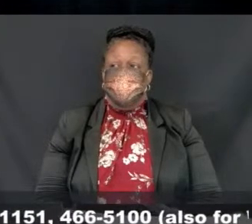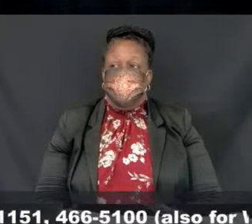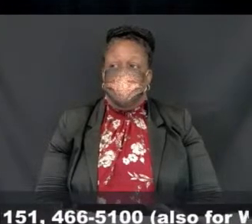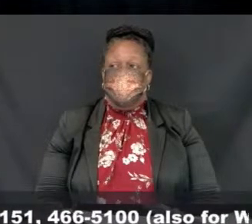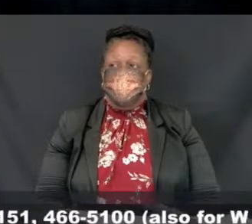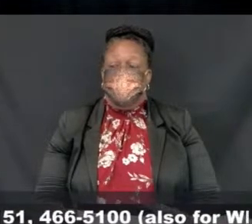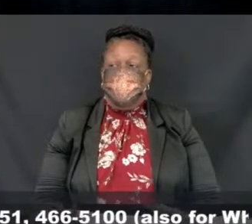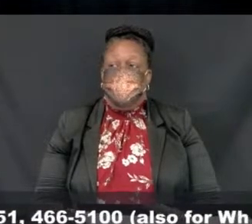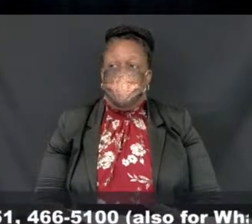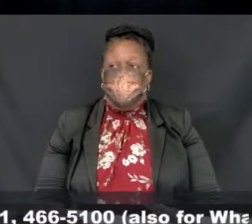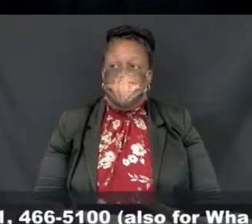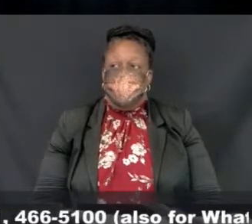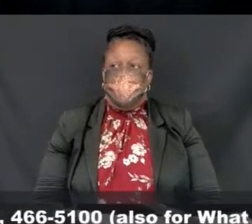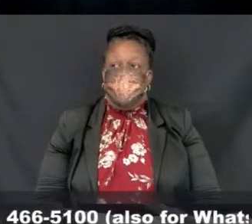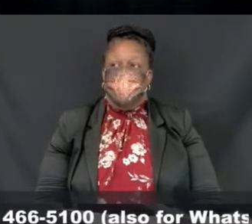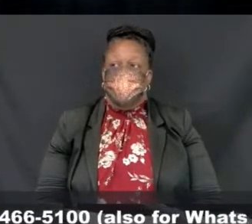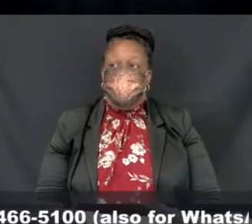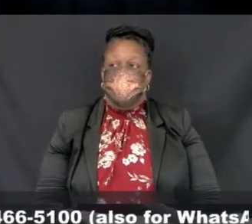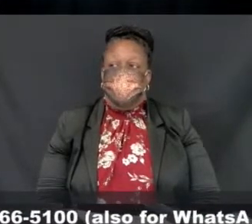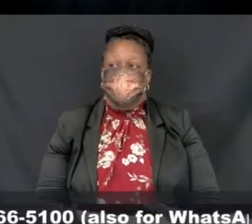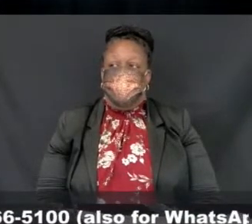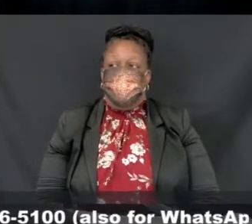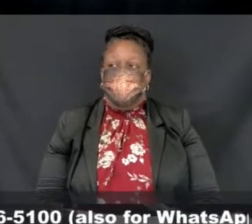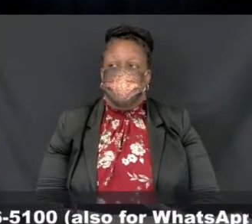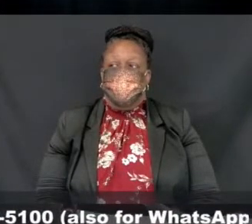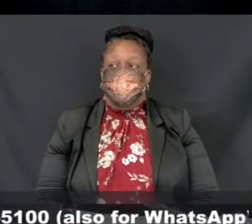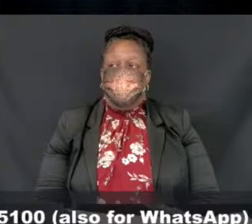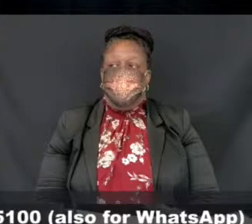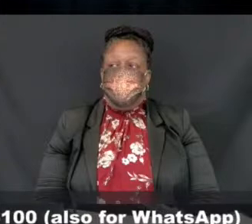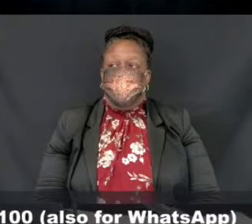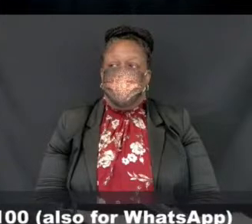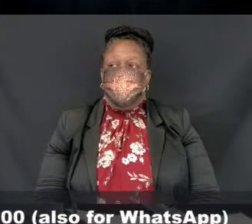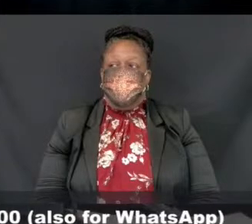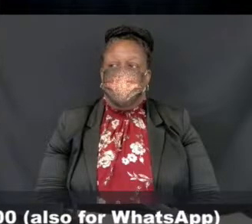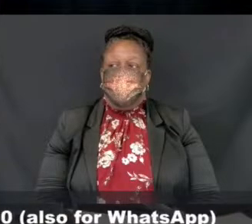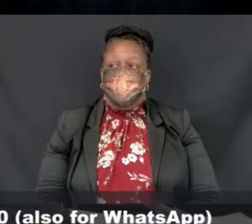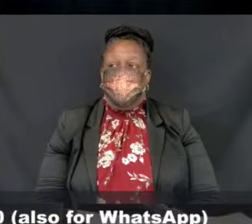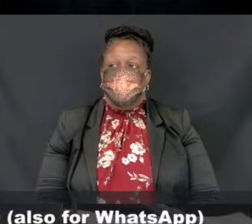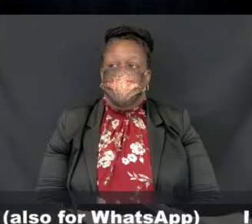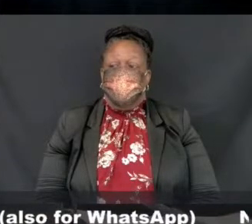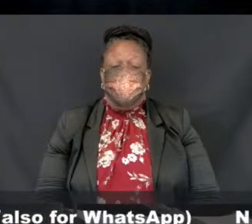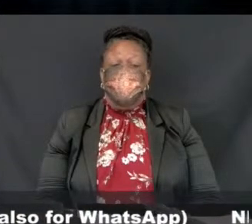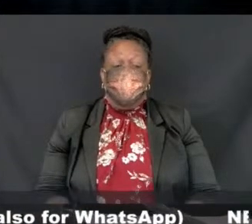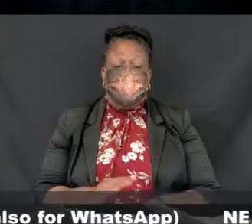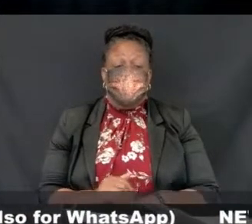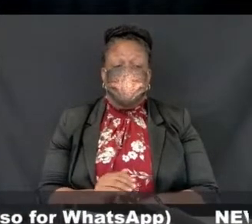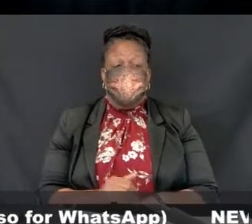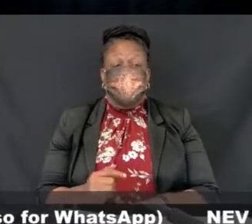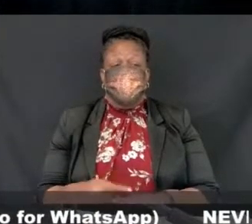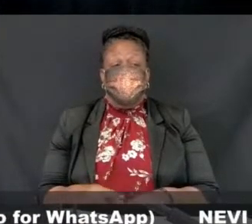Timothy Beach Resort. First we had Mr. Boone, and then from Mr. Boone we had